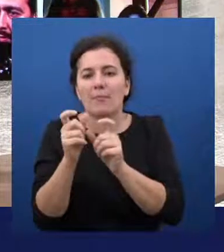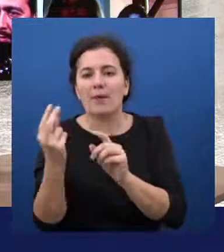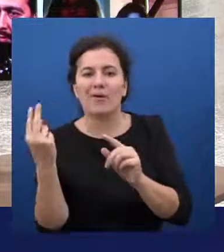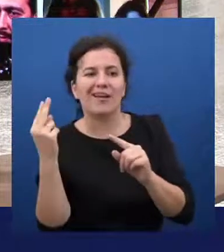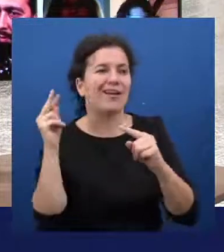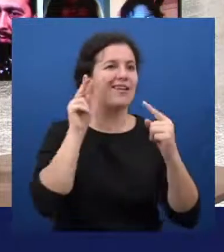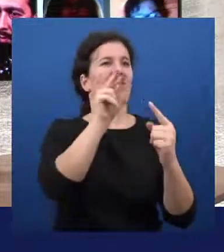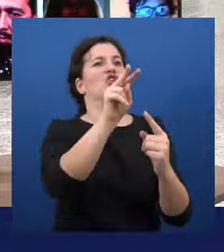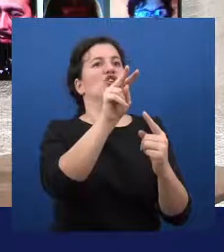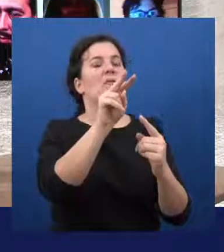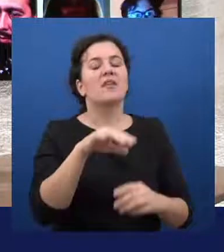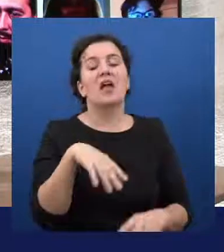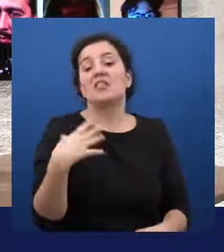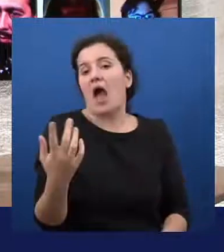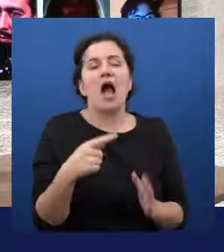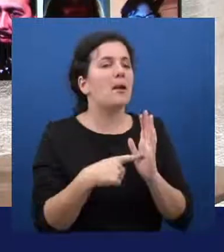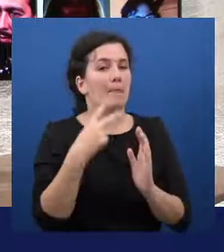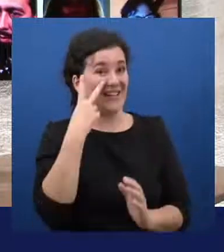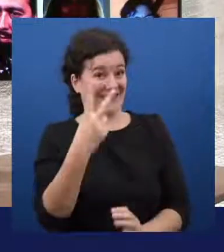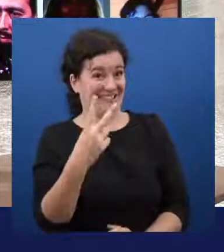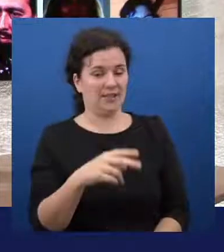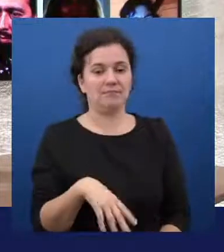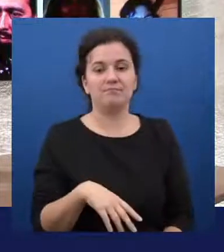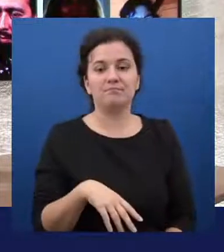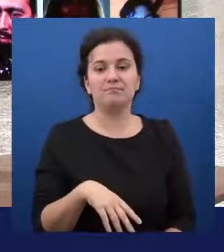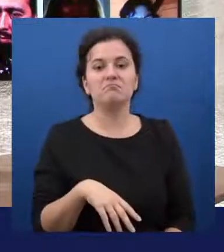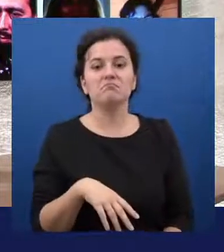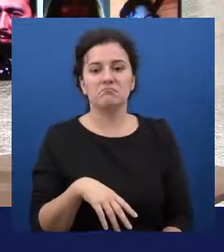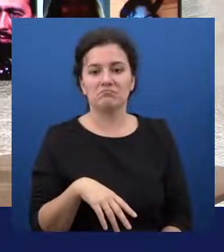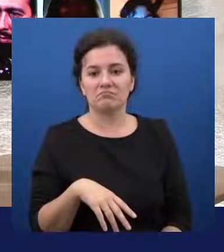day maybe a triple